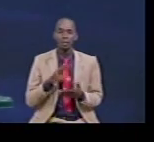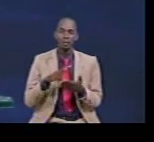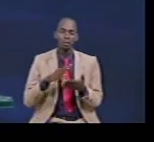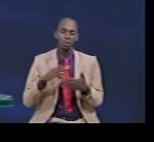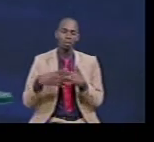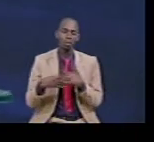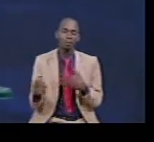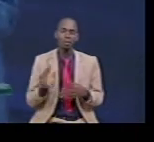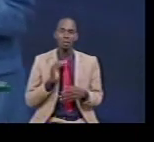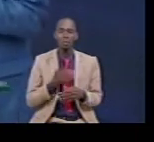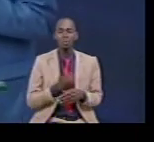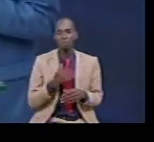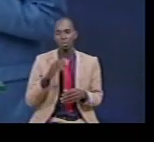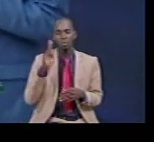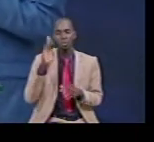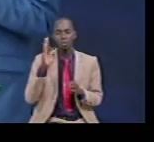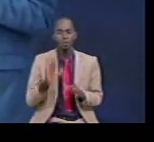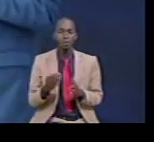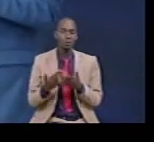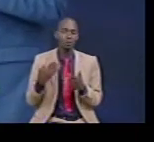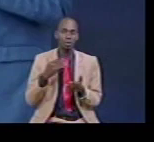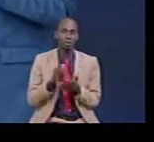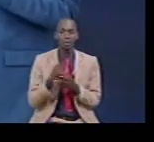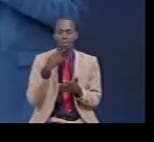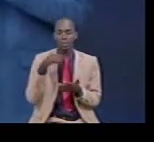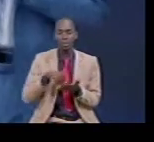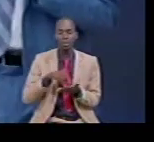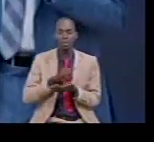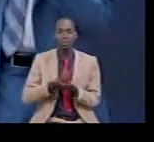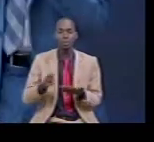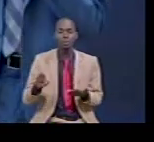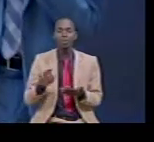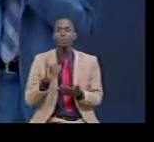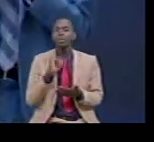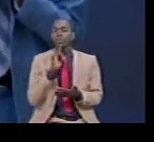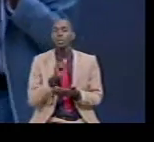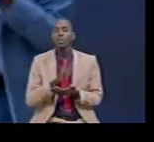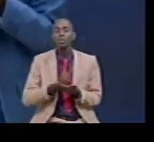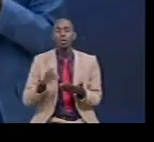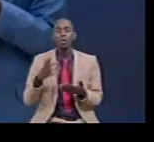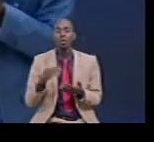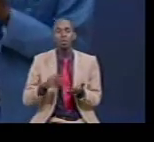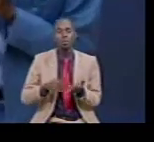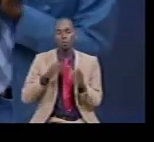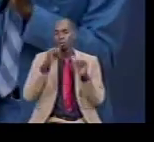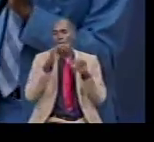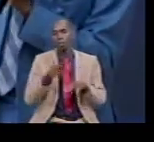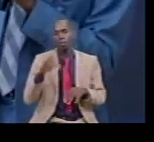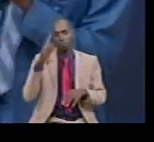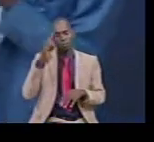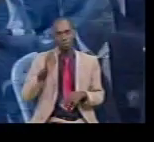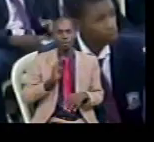us. Double blessing for us. Put your hands together for Jesus.